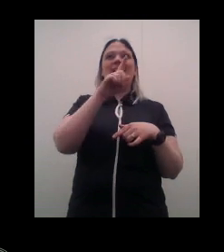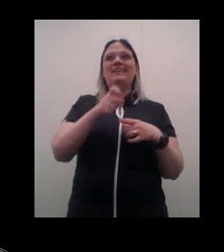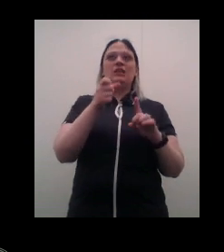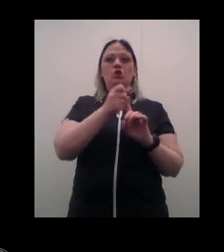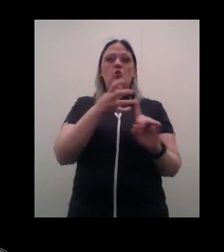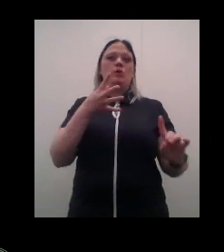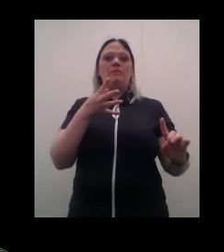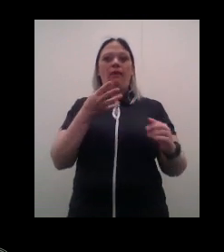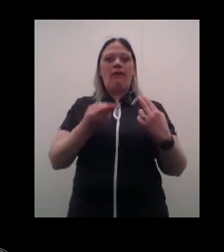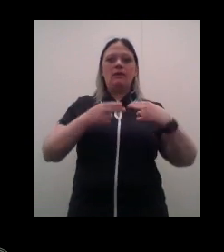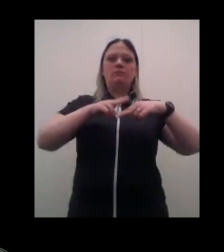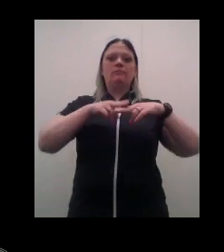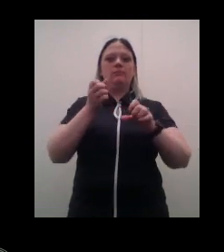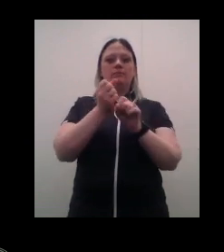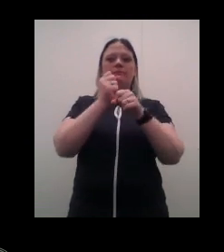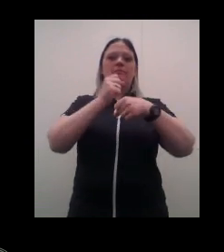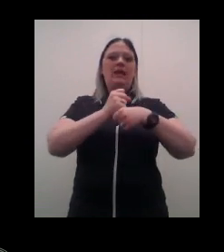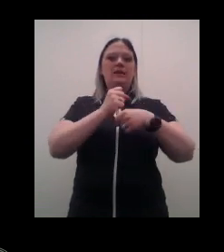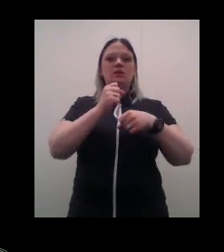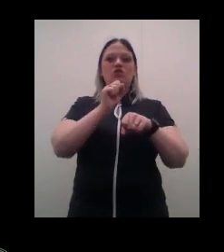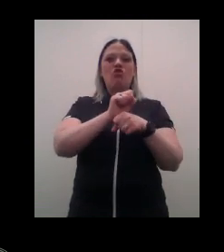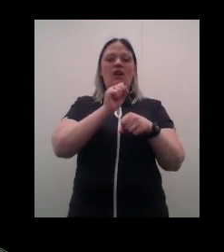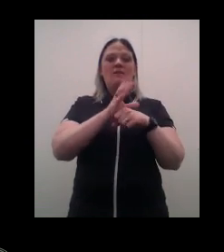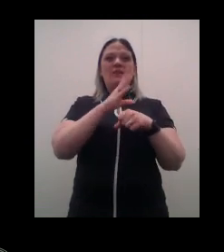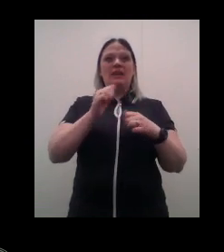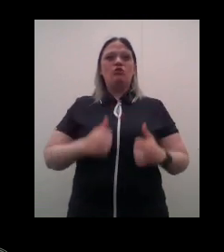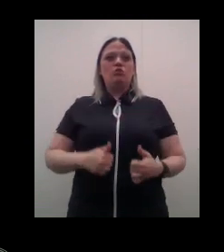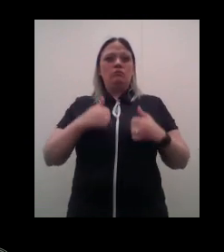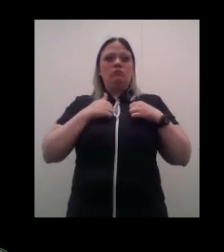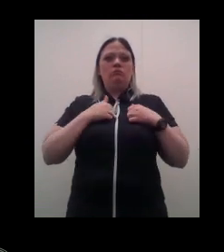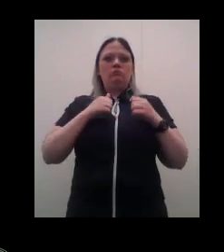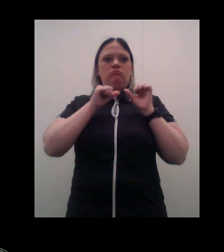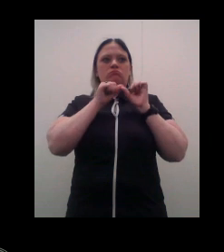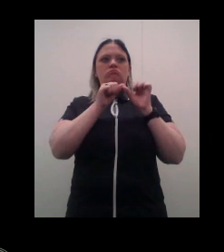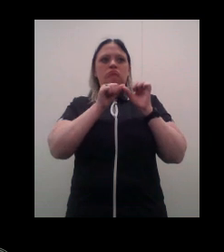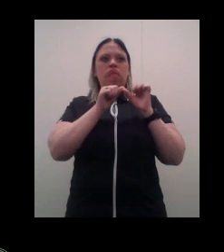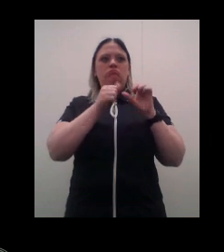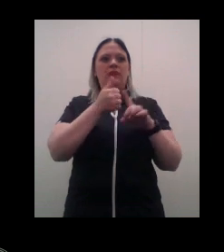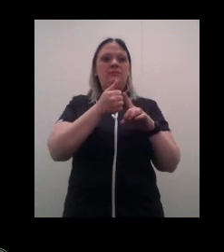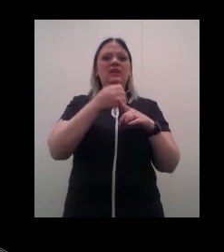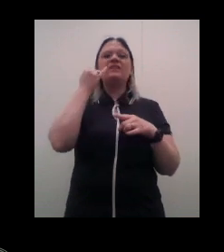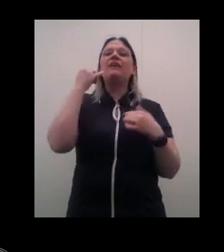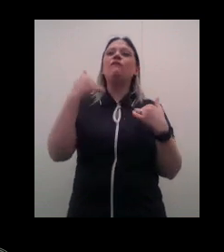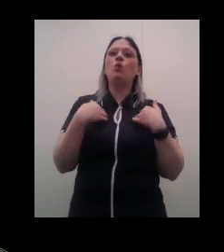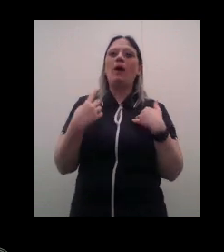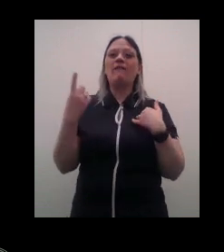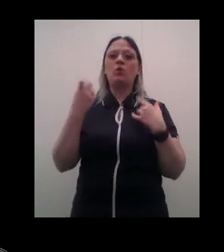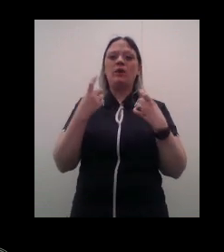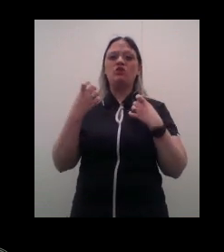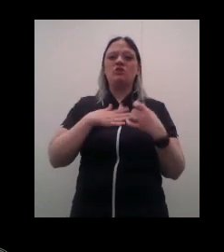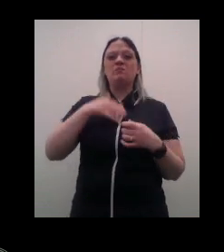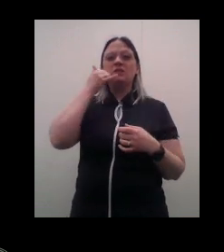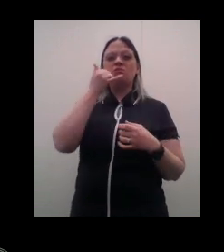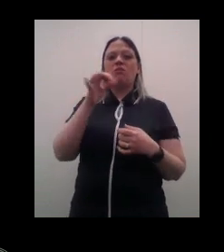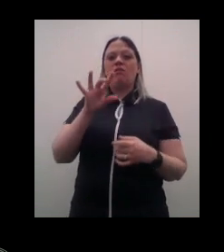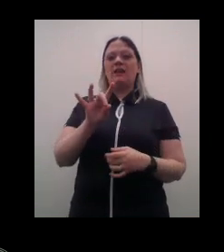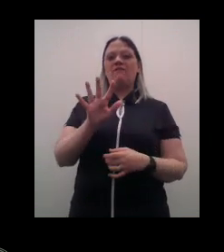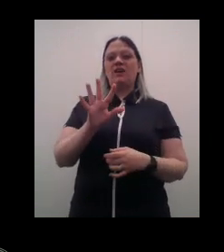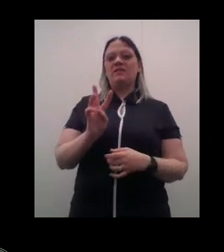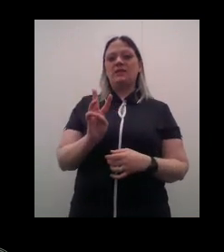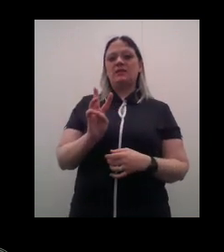and to create jobs as well as to sustain themselves during this time. If you have questions, please call the ECIDA at